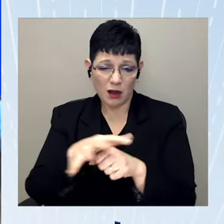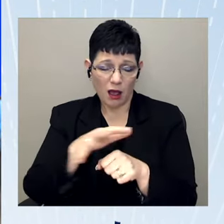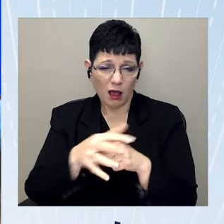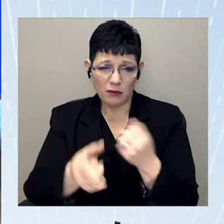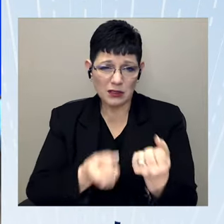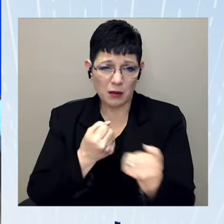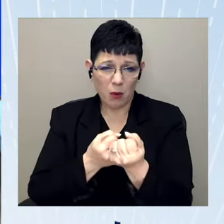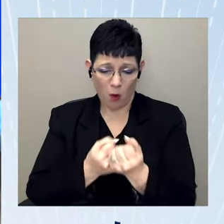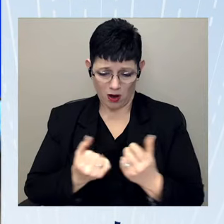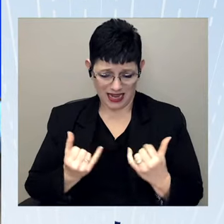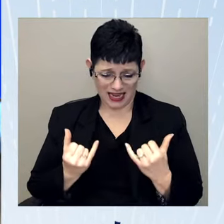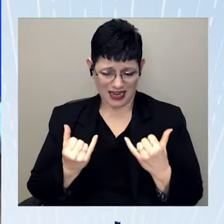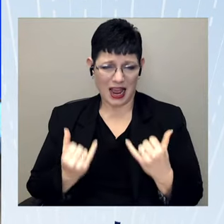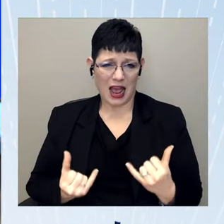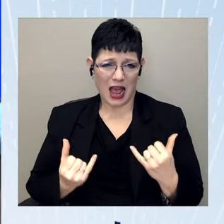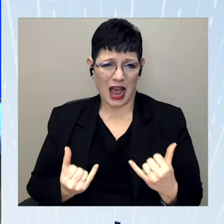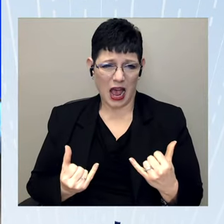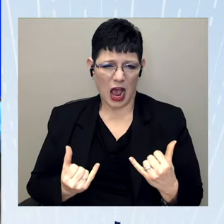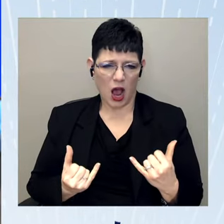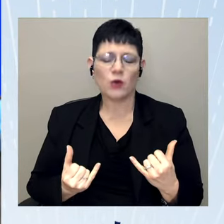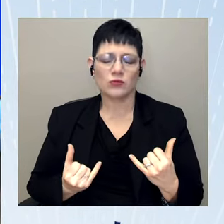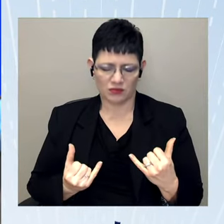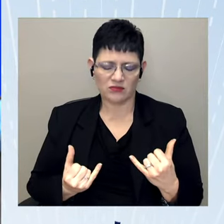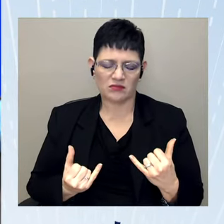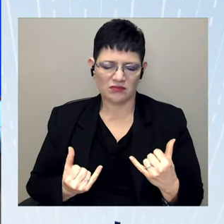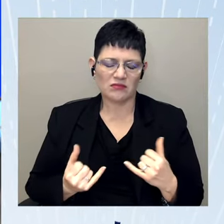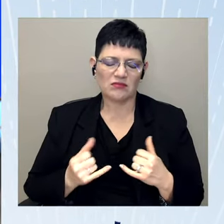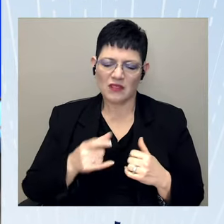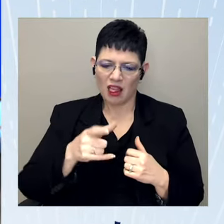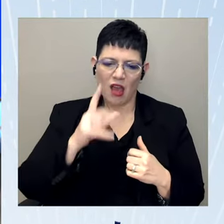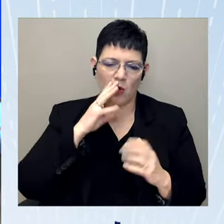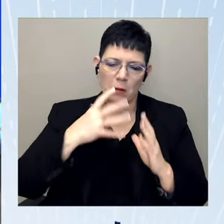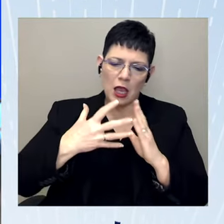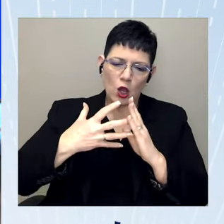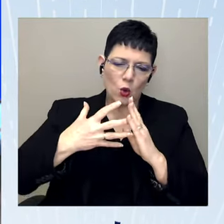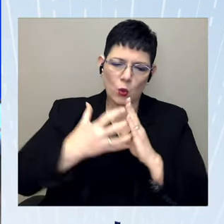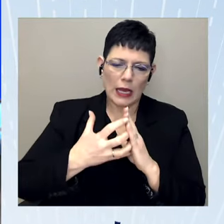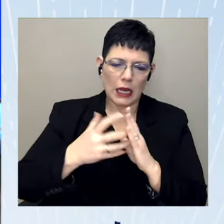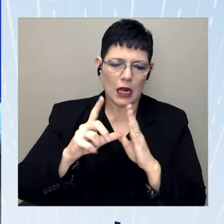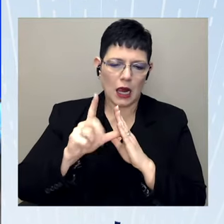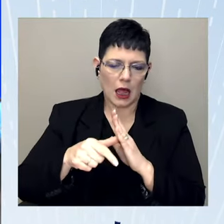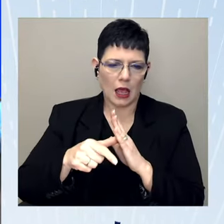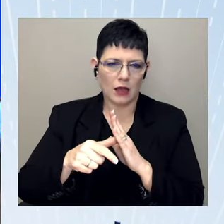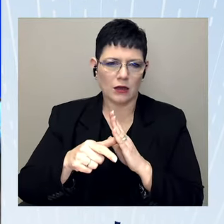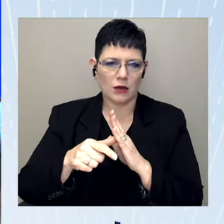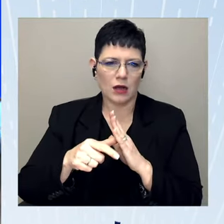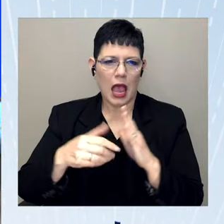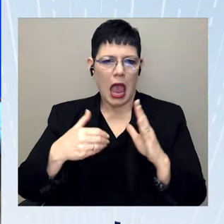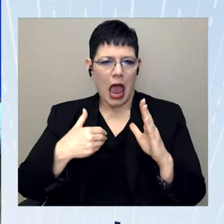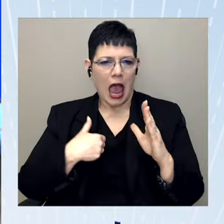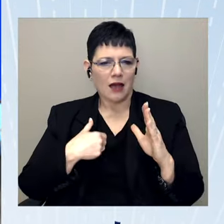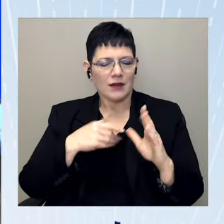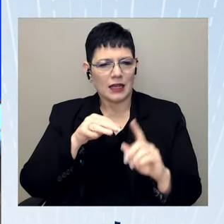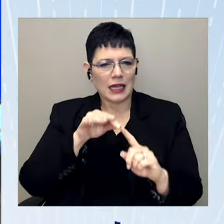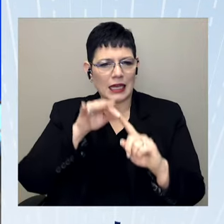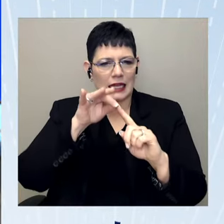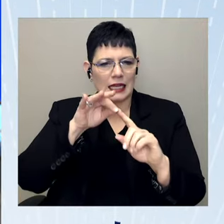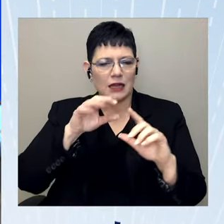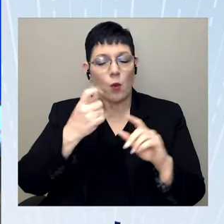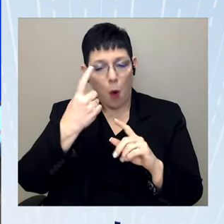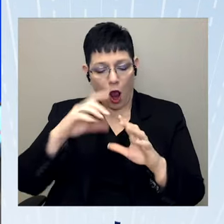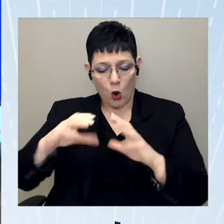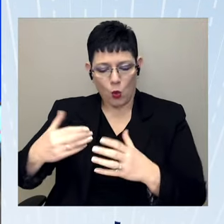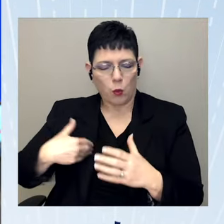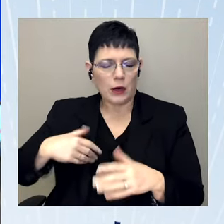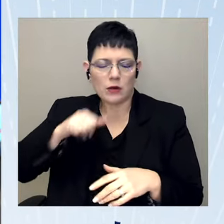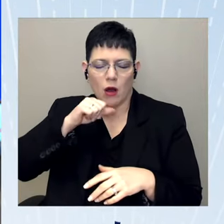now, we're gonna break their backs. That's the reality of it. There is a ubiquitous group of caregivers that we don't talk about a lot, and I